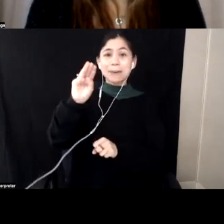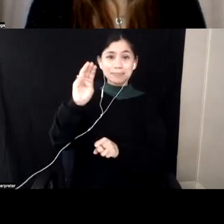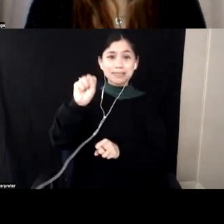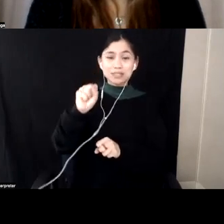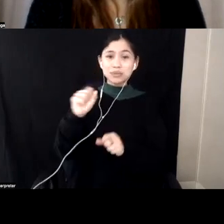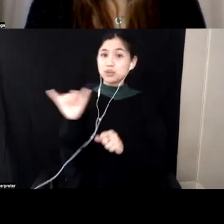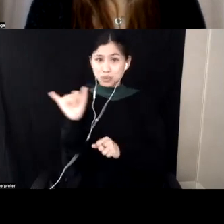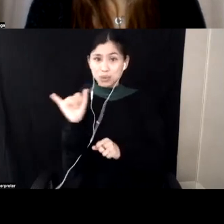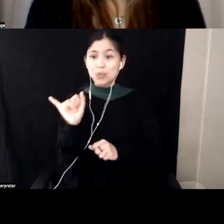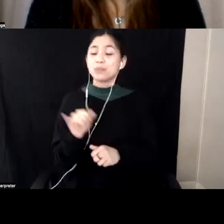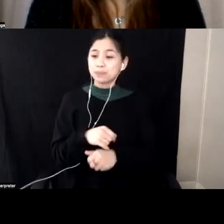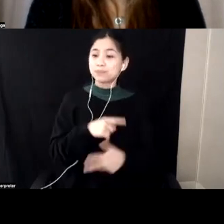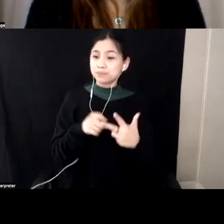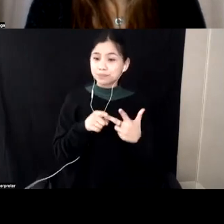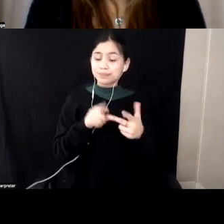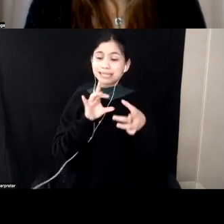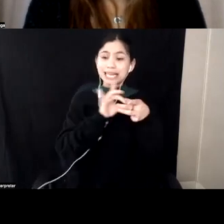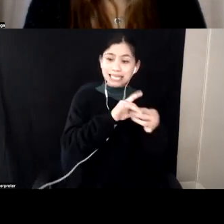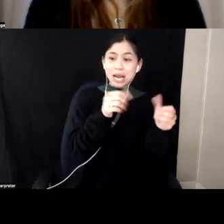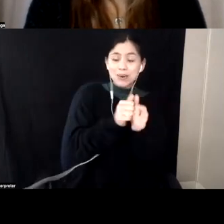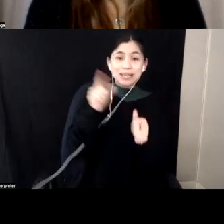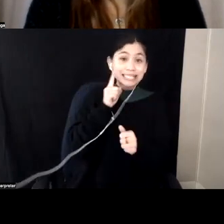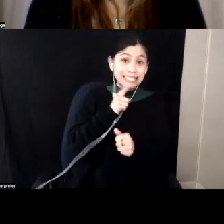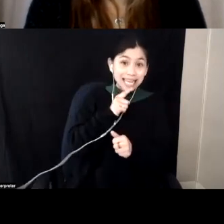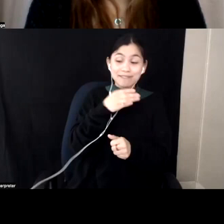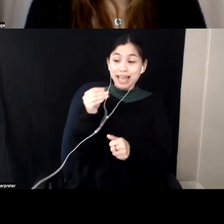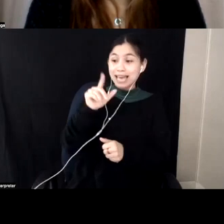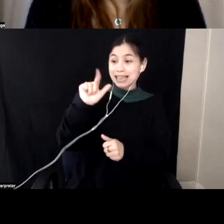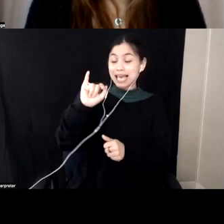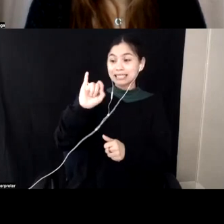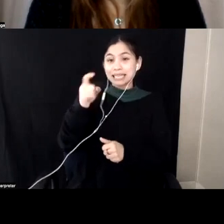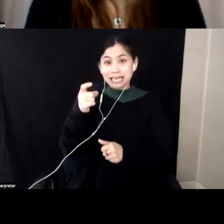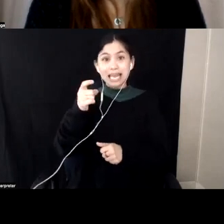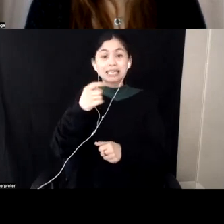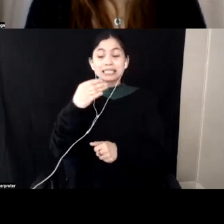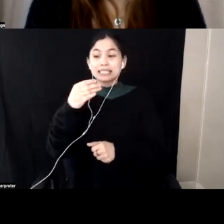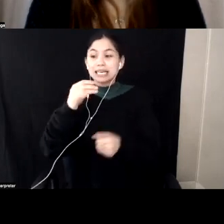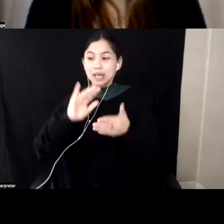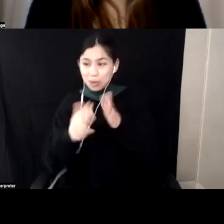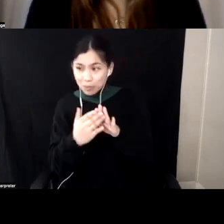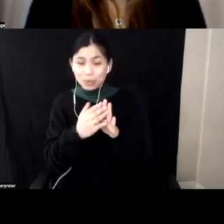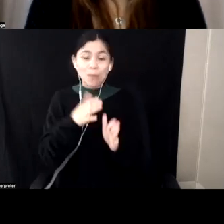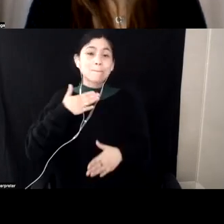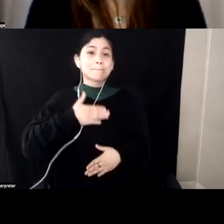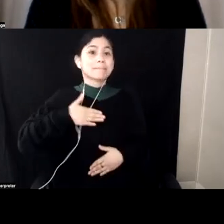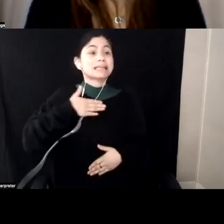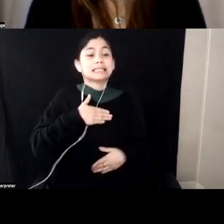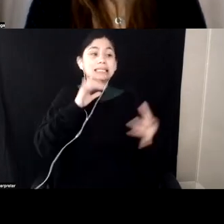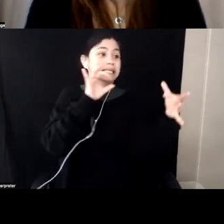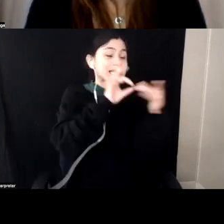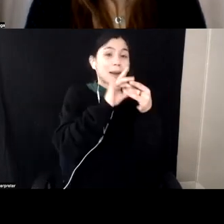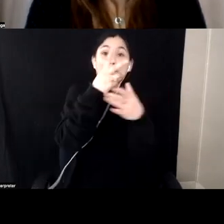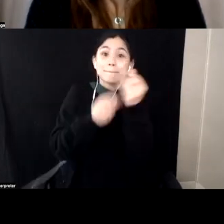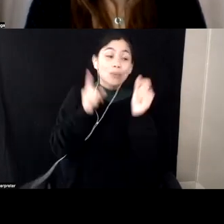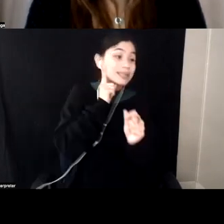with Deaf and Latinx communities. So connecting with both communities is really important.